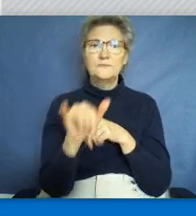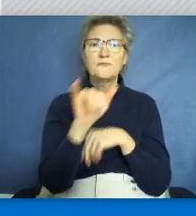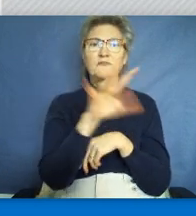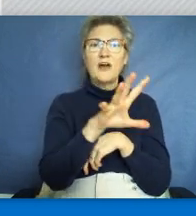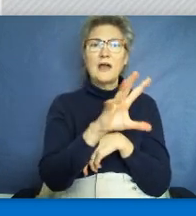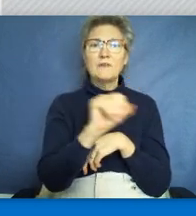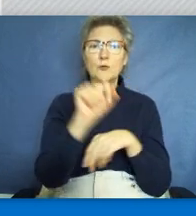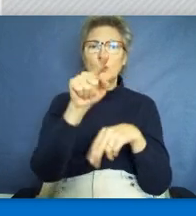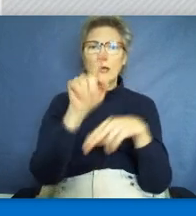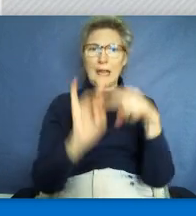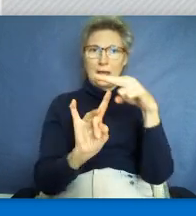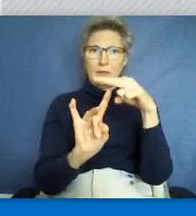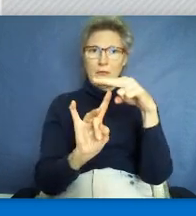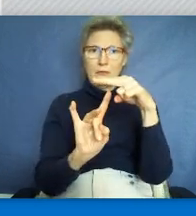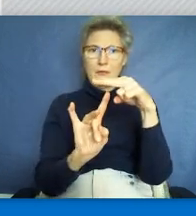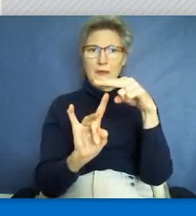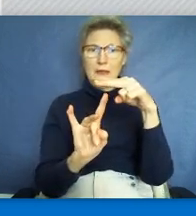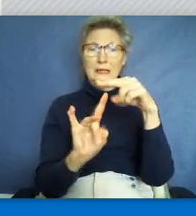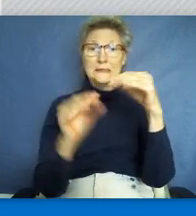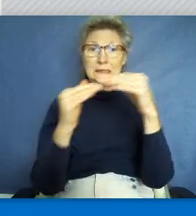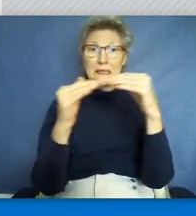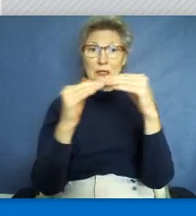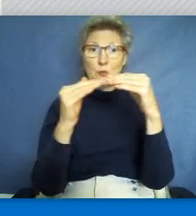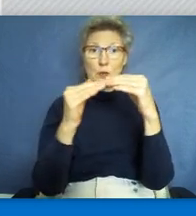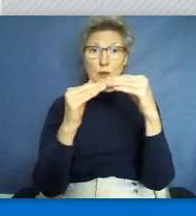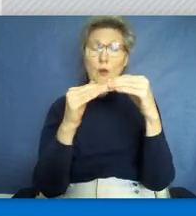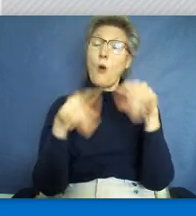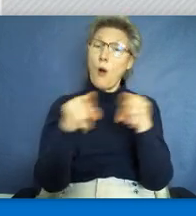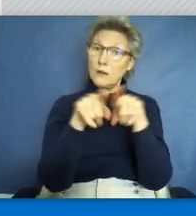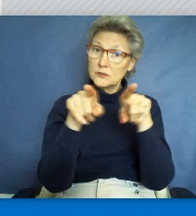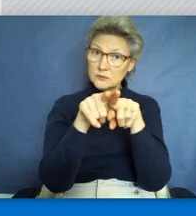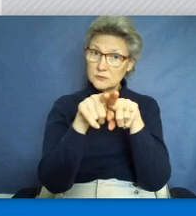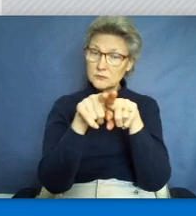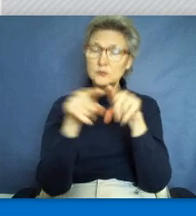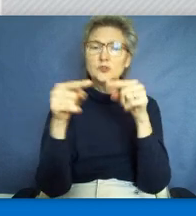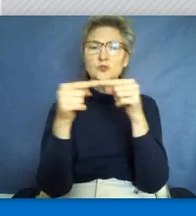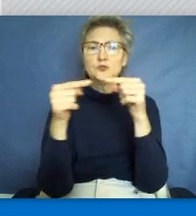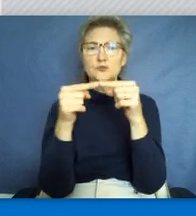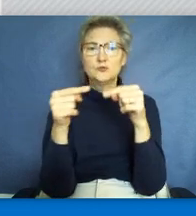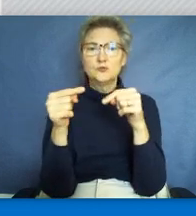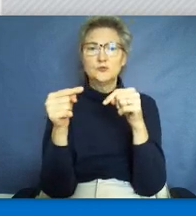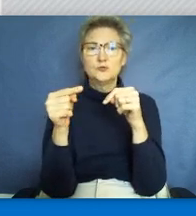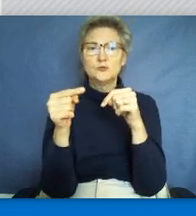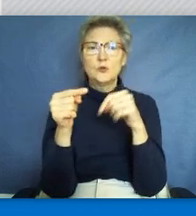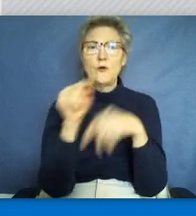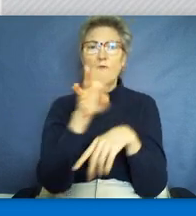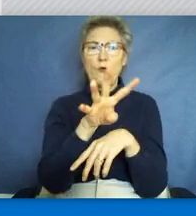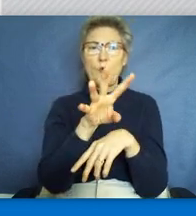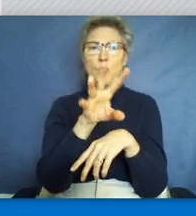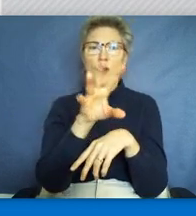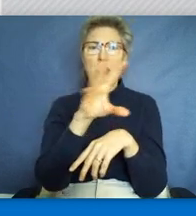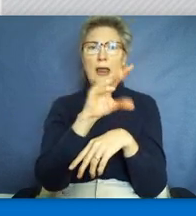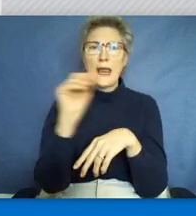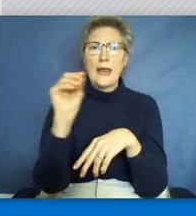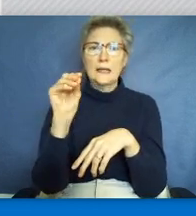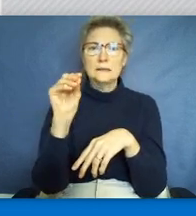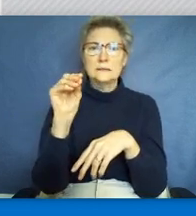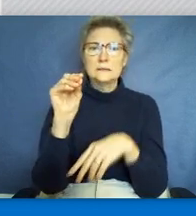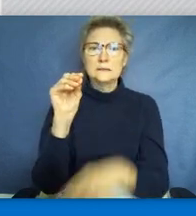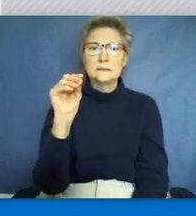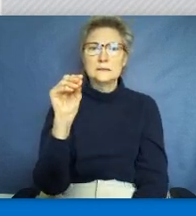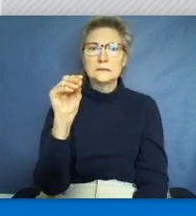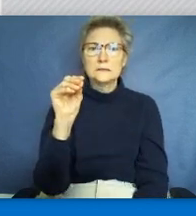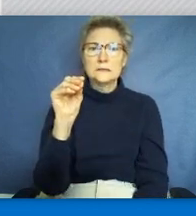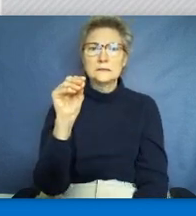5 1/8 is equivalent or also equal to 4